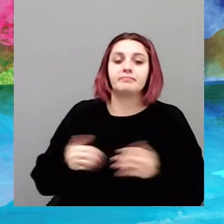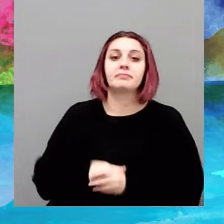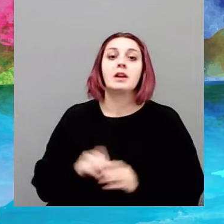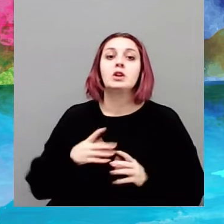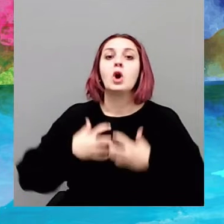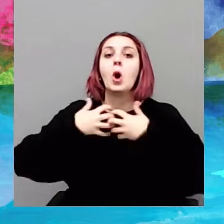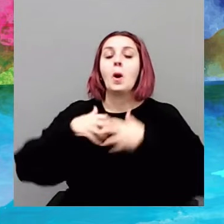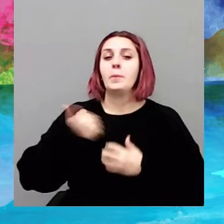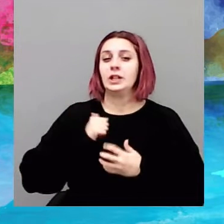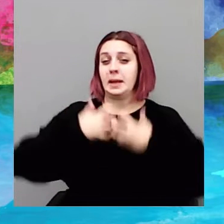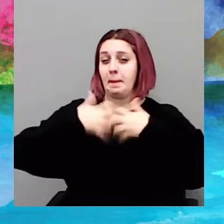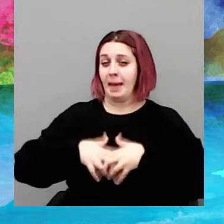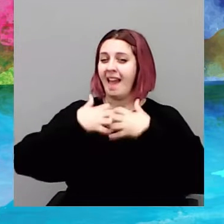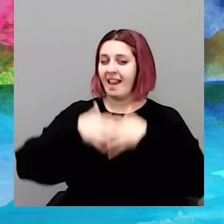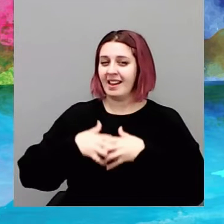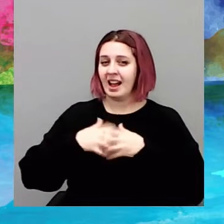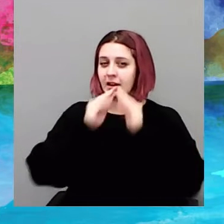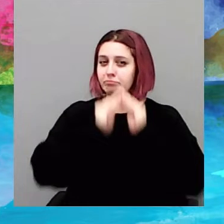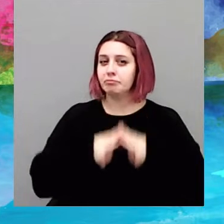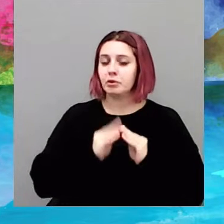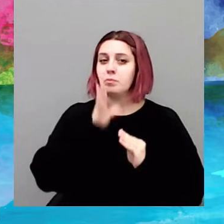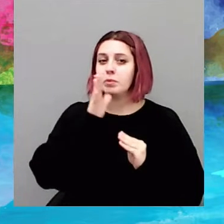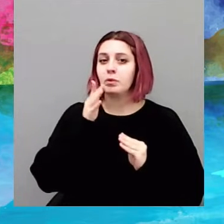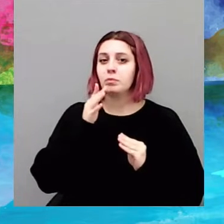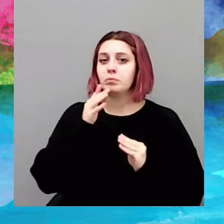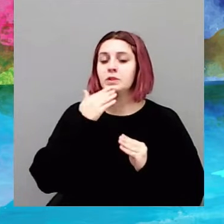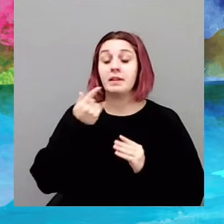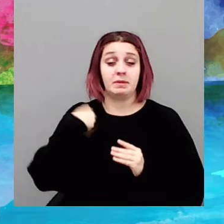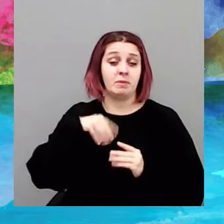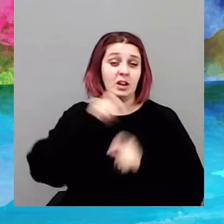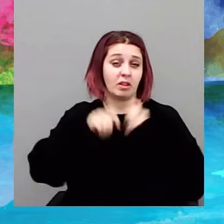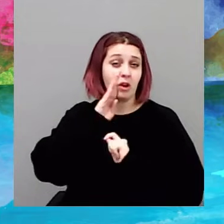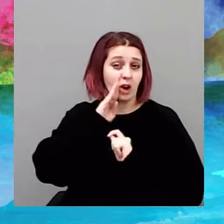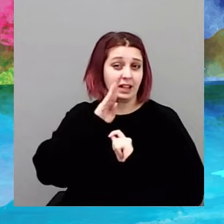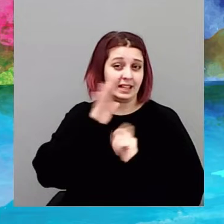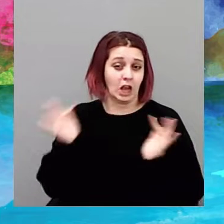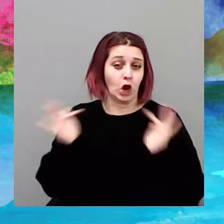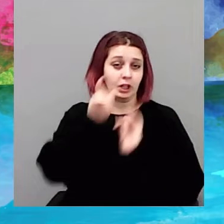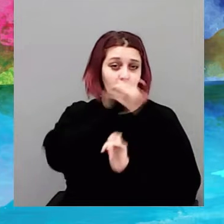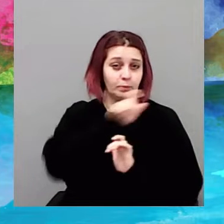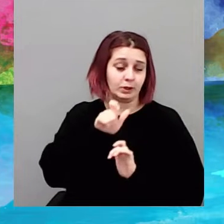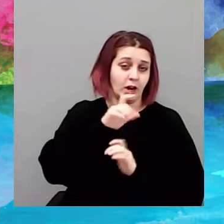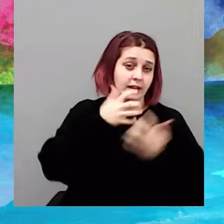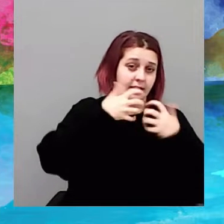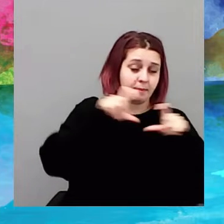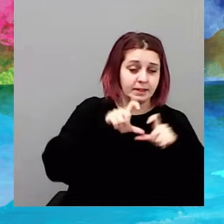So we did these mechanical limbs, these prostheses. We worked